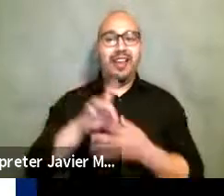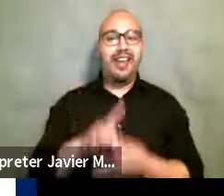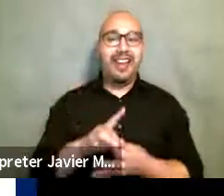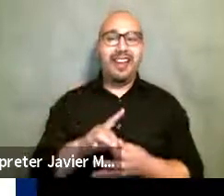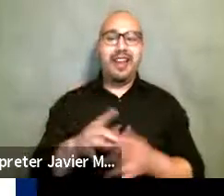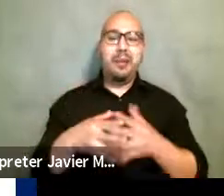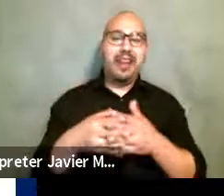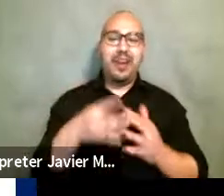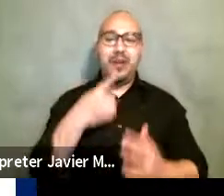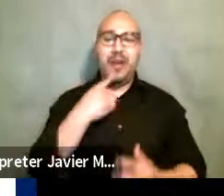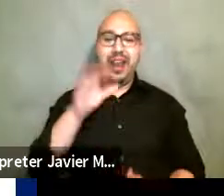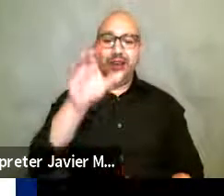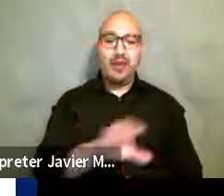Cross.